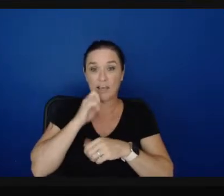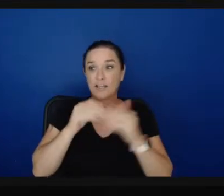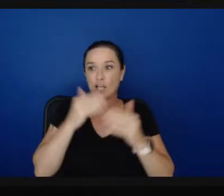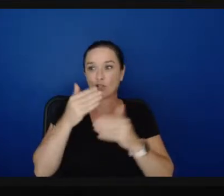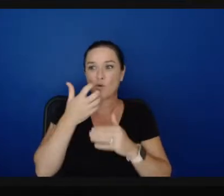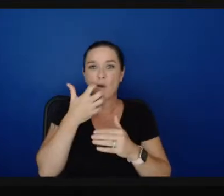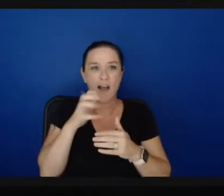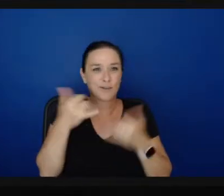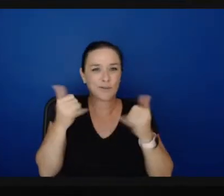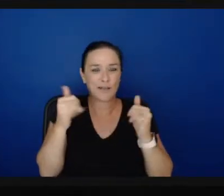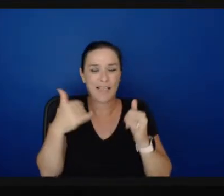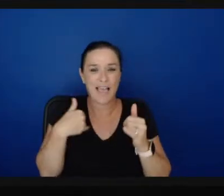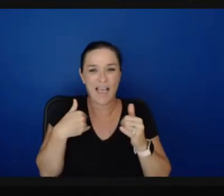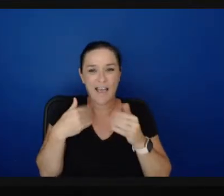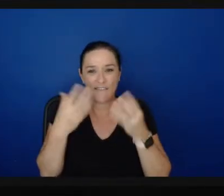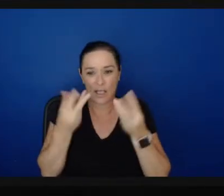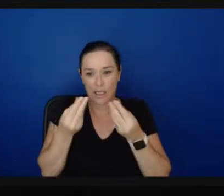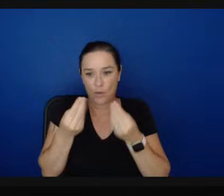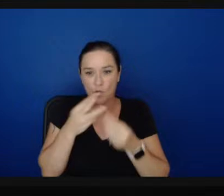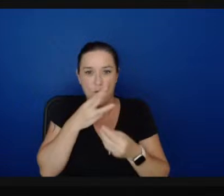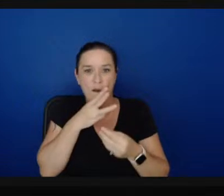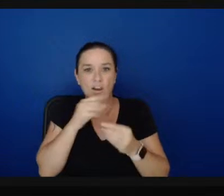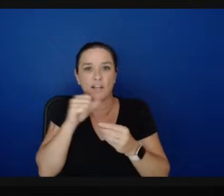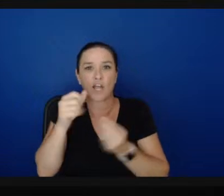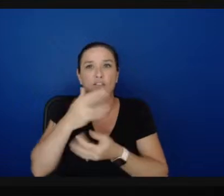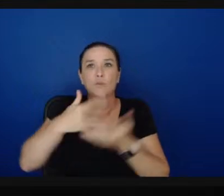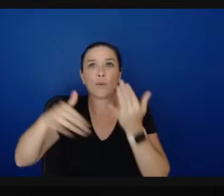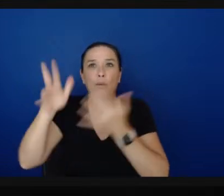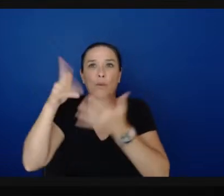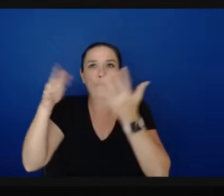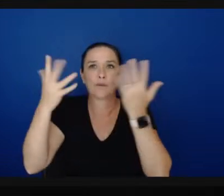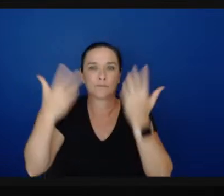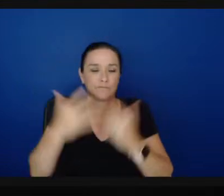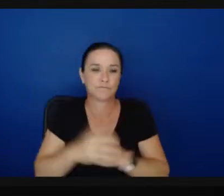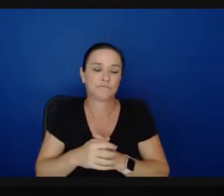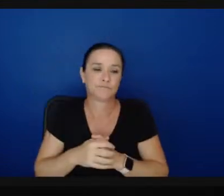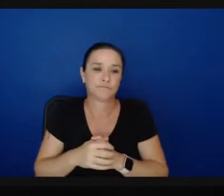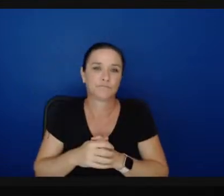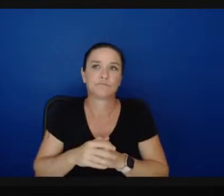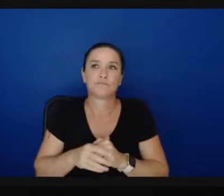water still, right? And there's a sweet spot in there for that to happen.